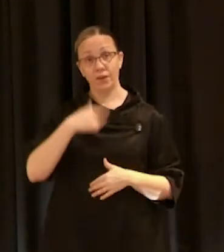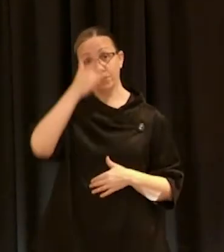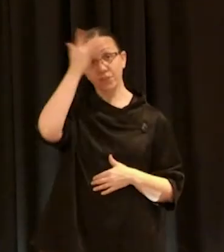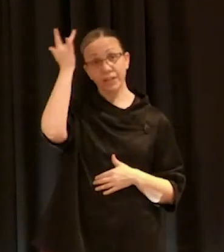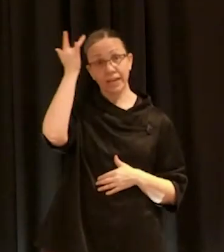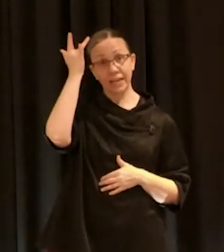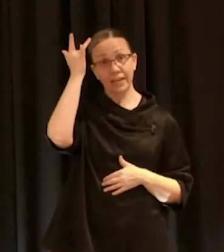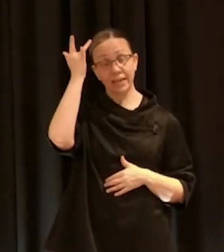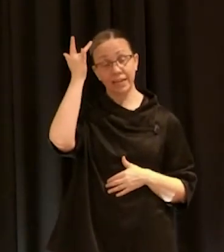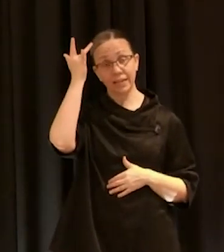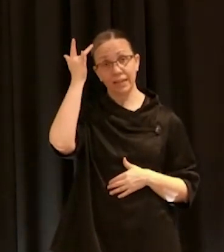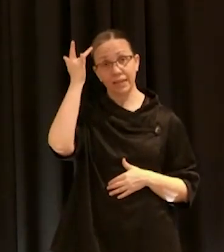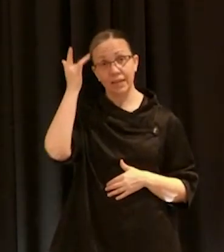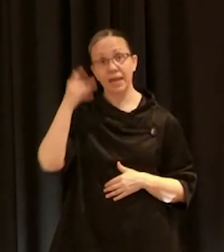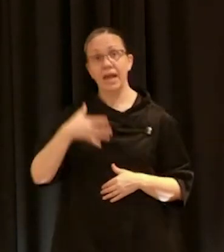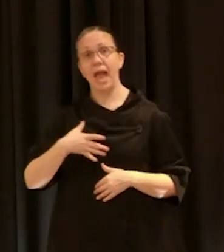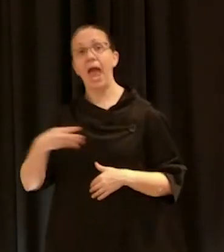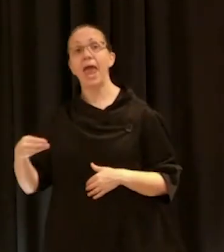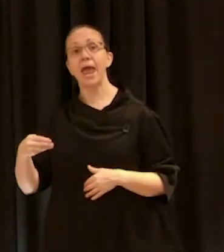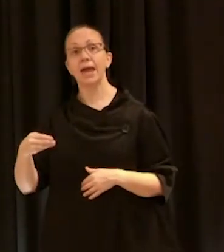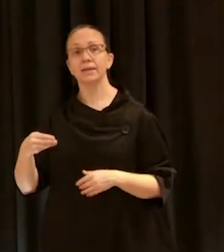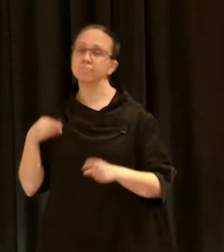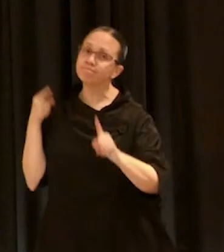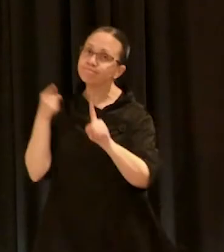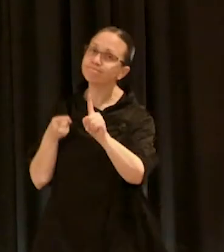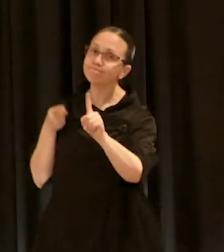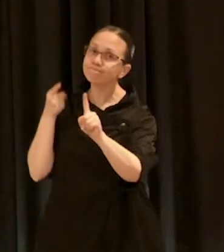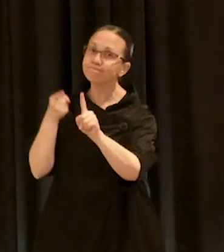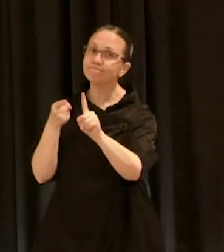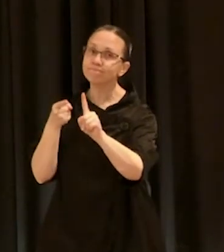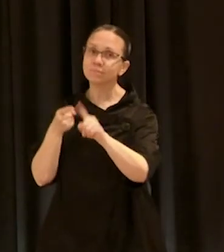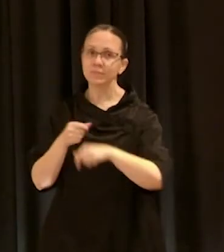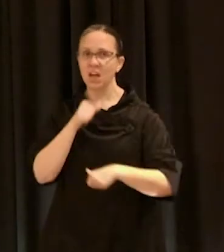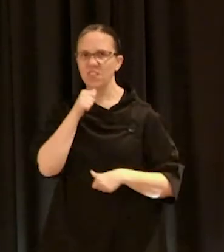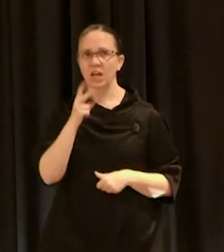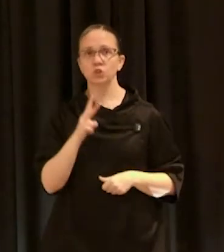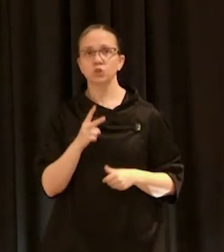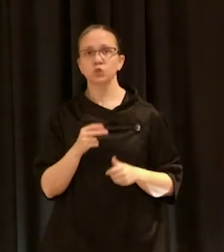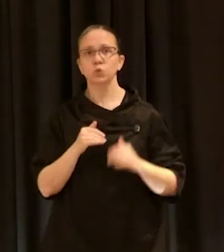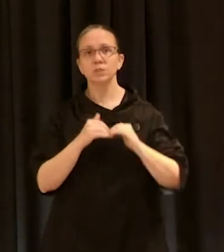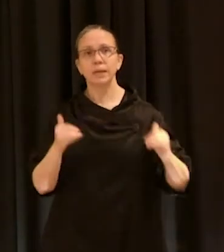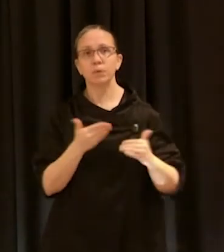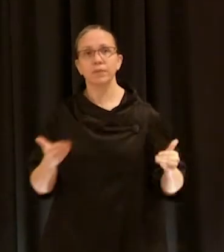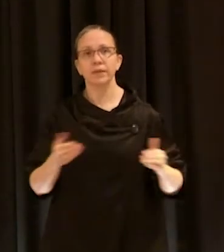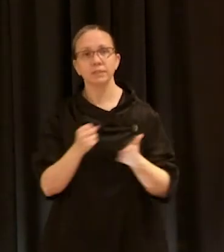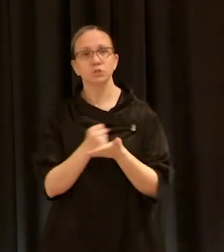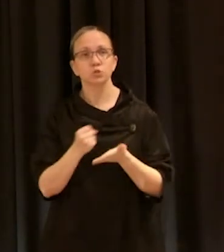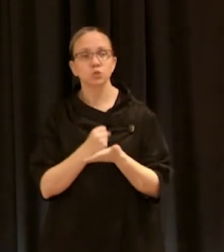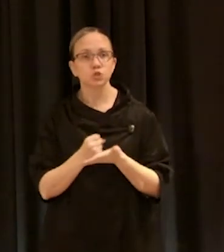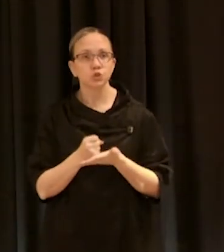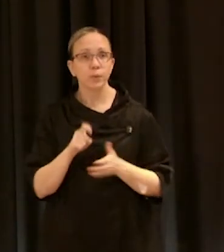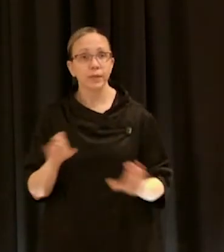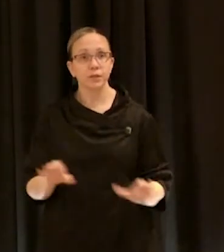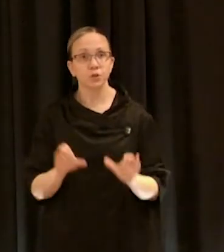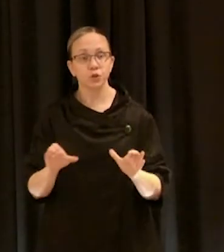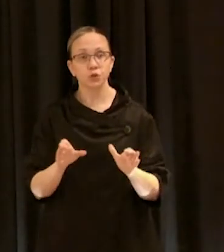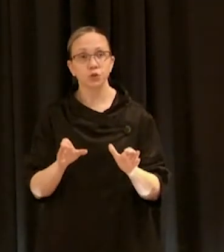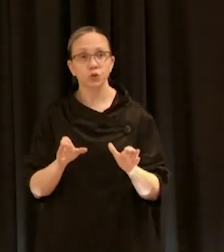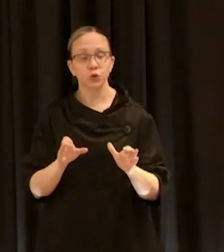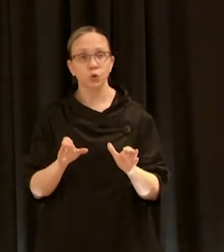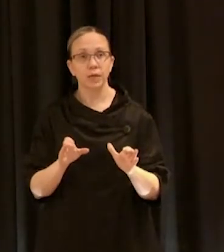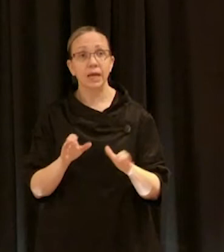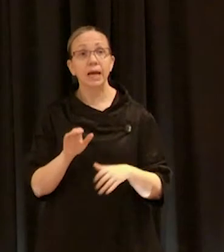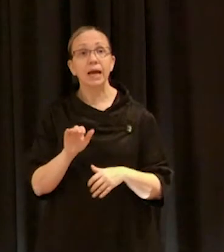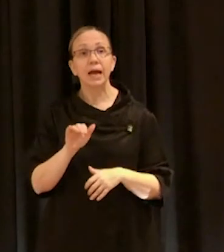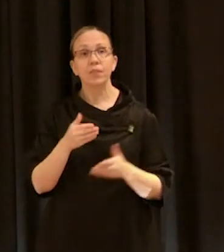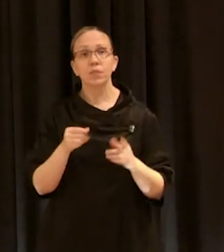forgetting and I'm reaching. There are not two separate things in this passage that we need to do. The